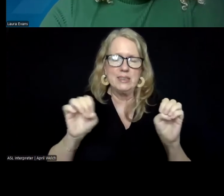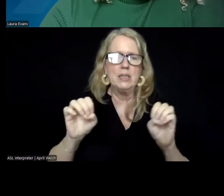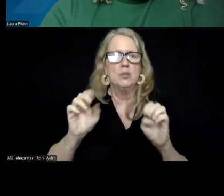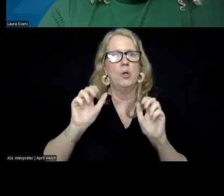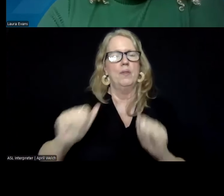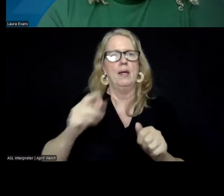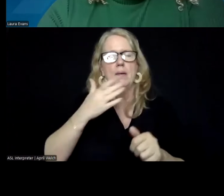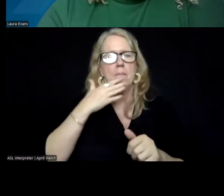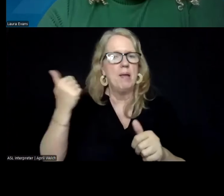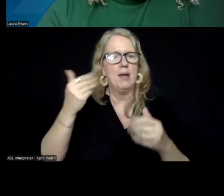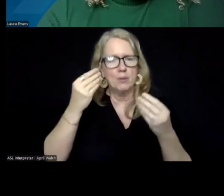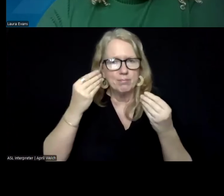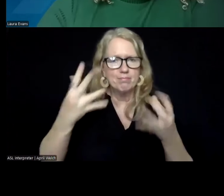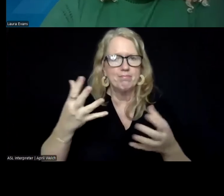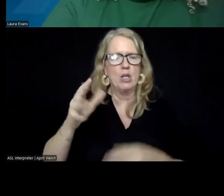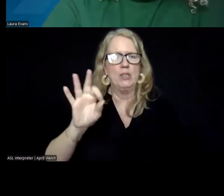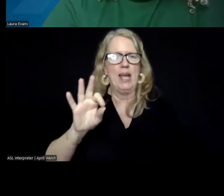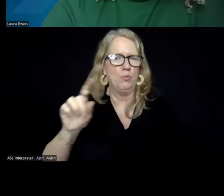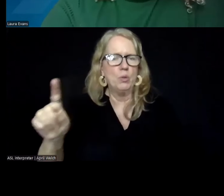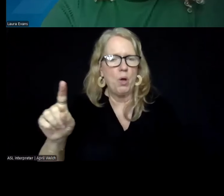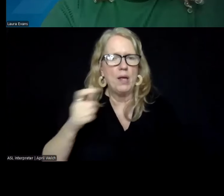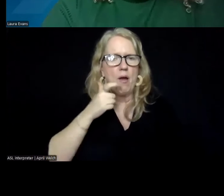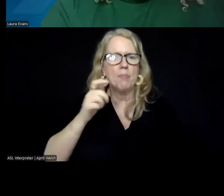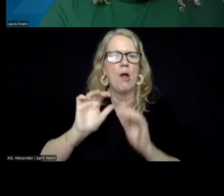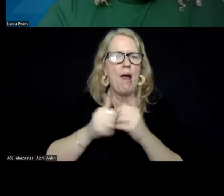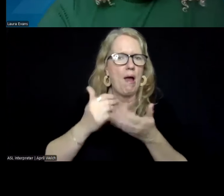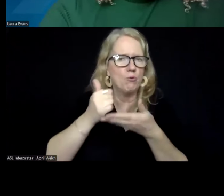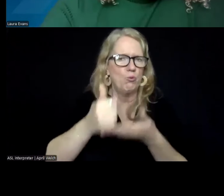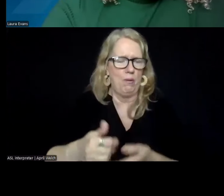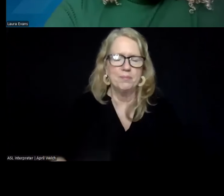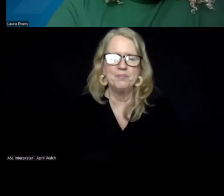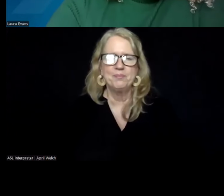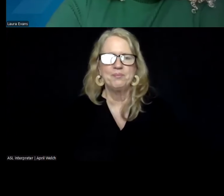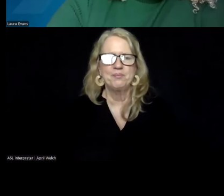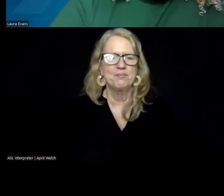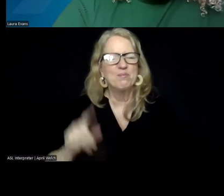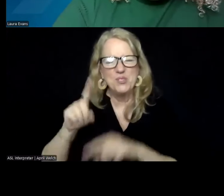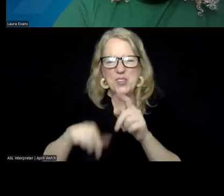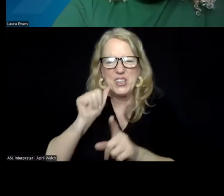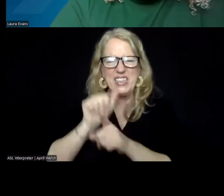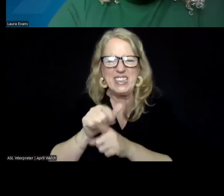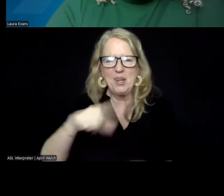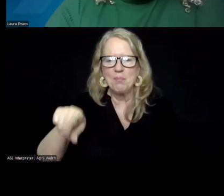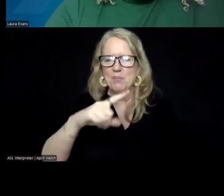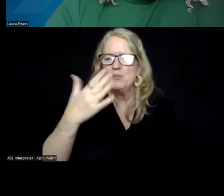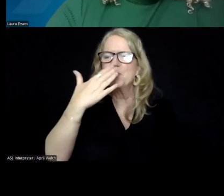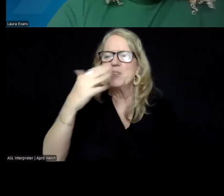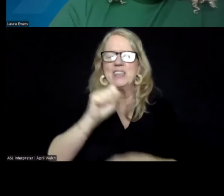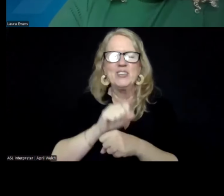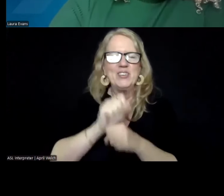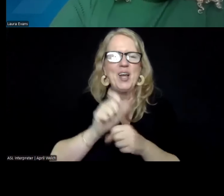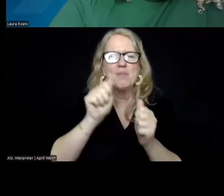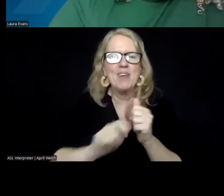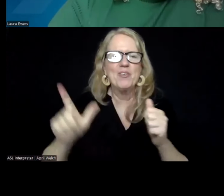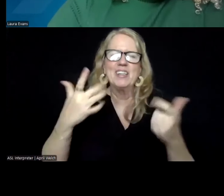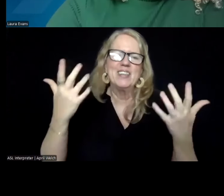better inform those 911 operators and how to better assist. So we couldn't stump you. Good job, everyone.